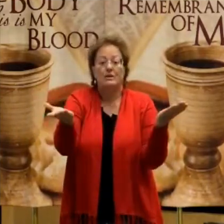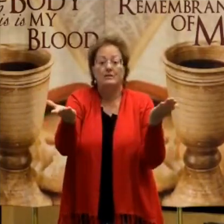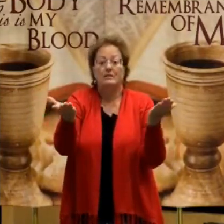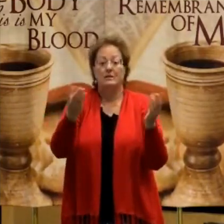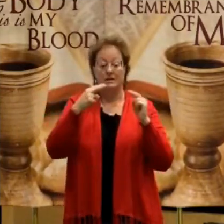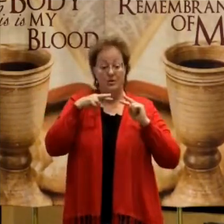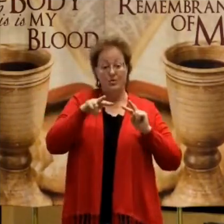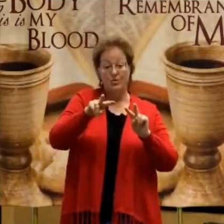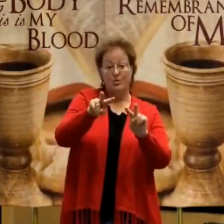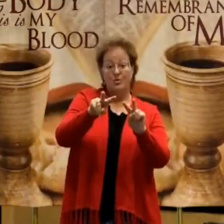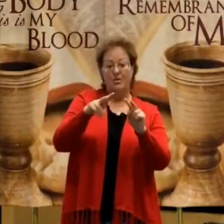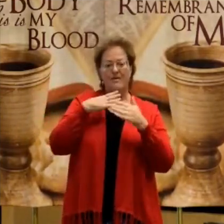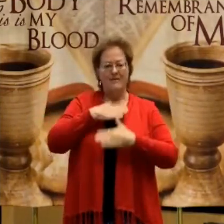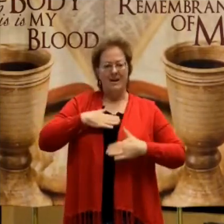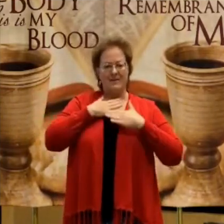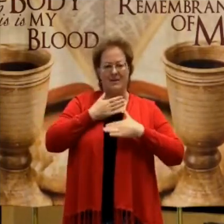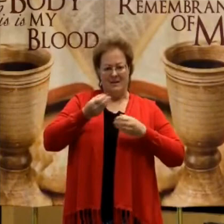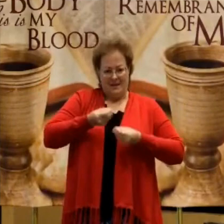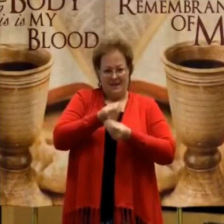you peace. Amen.